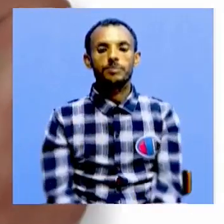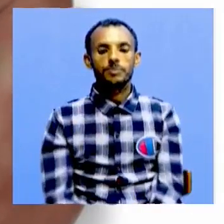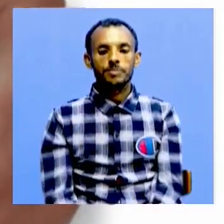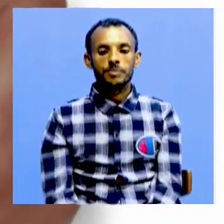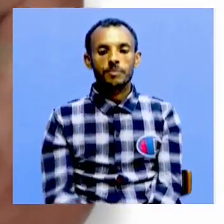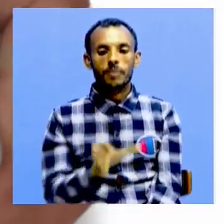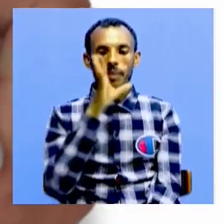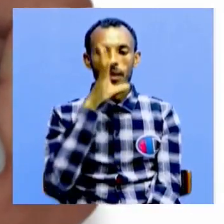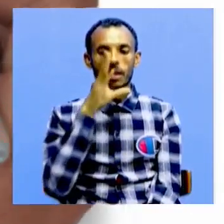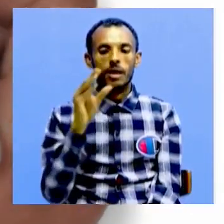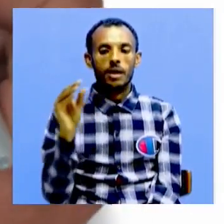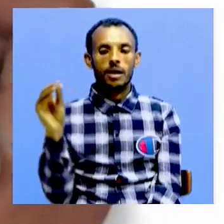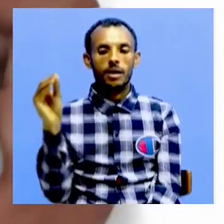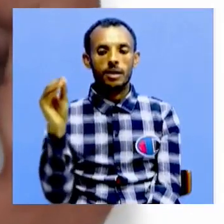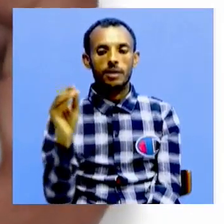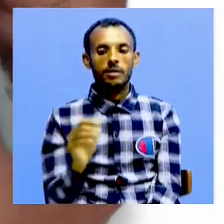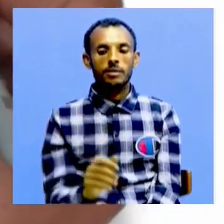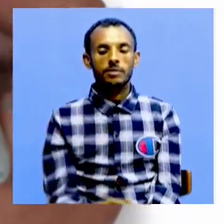and